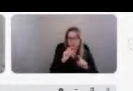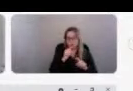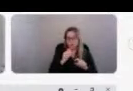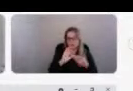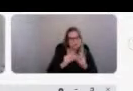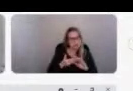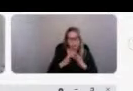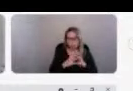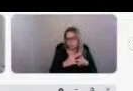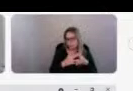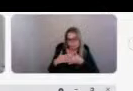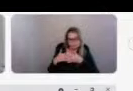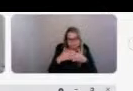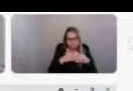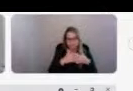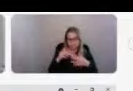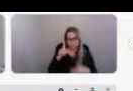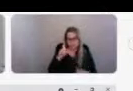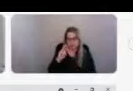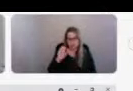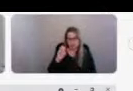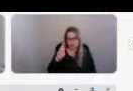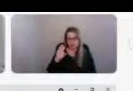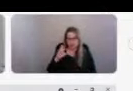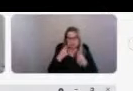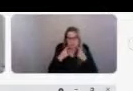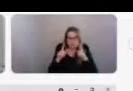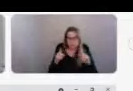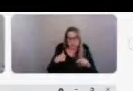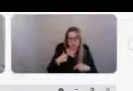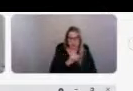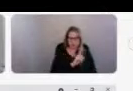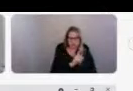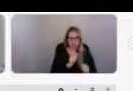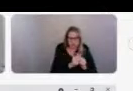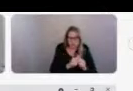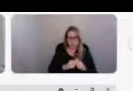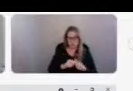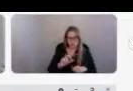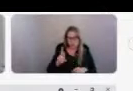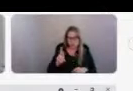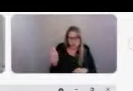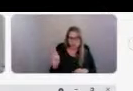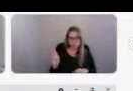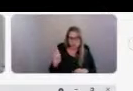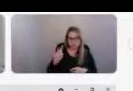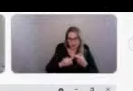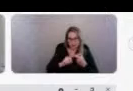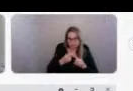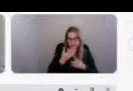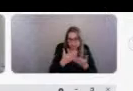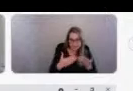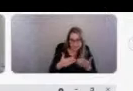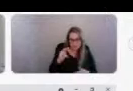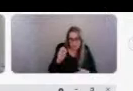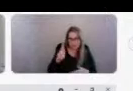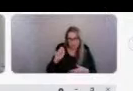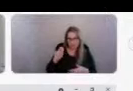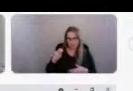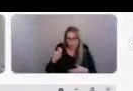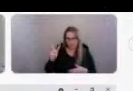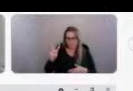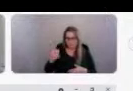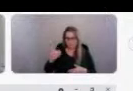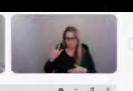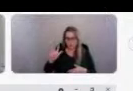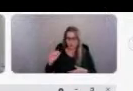america is or how democracy works i'm a democrat with republican friends some of them in a miranda and vail by the way